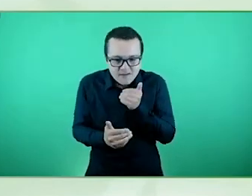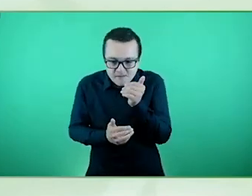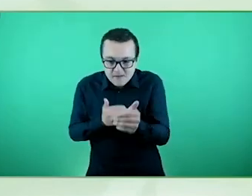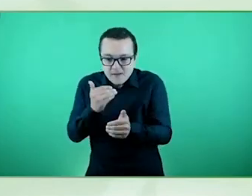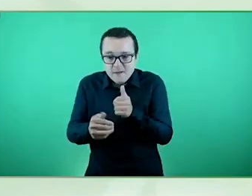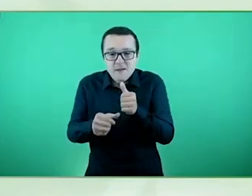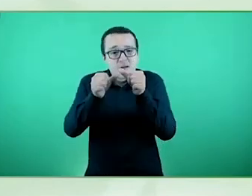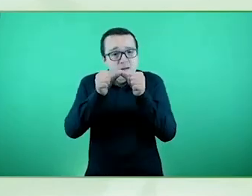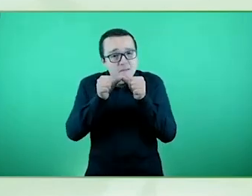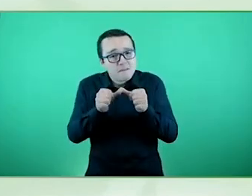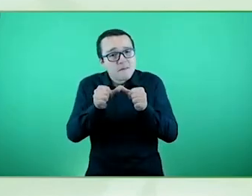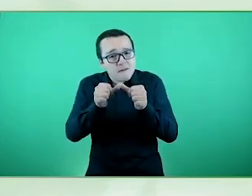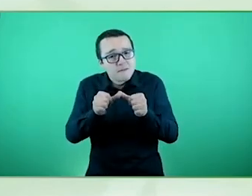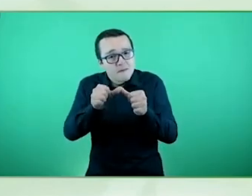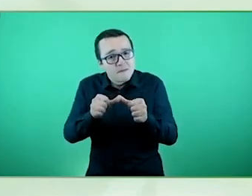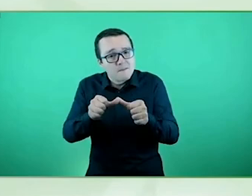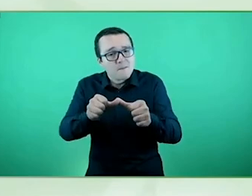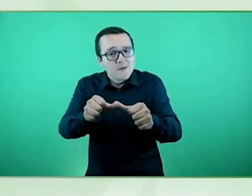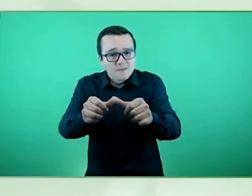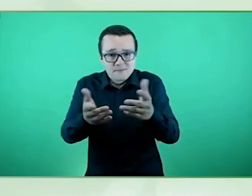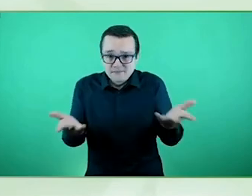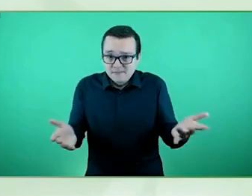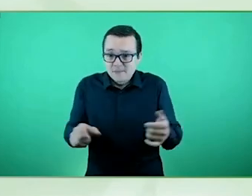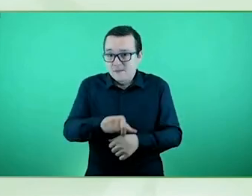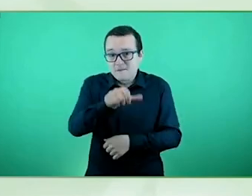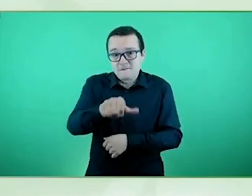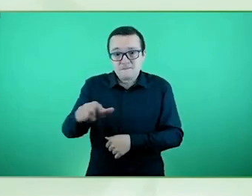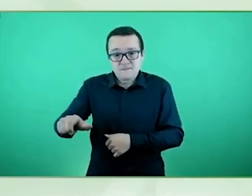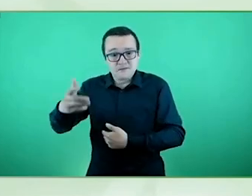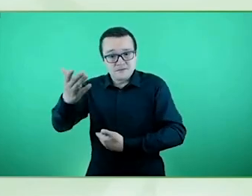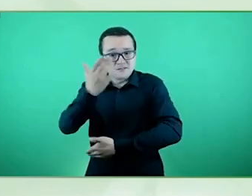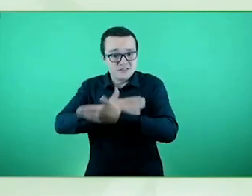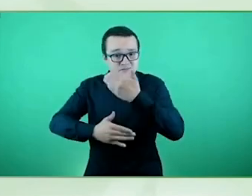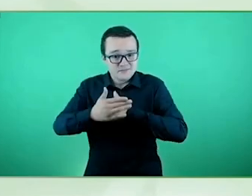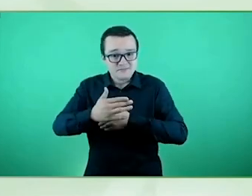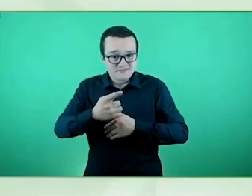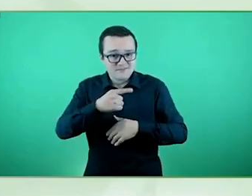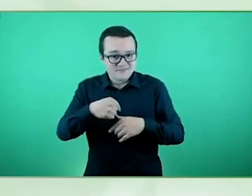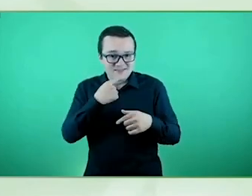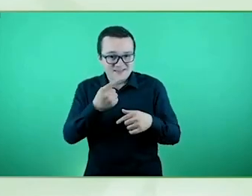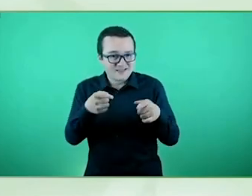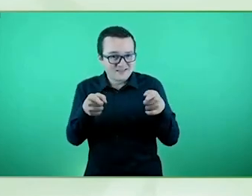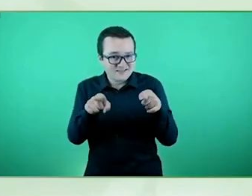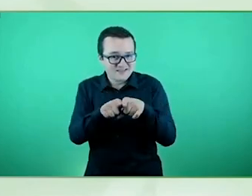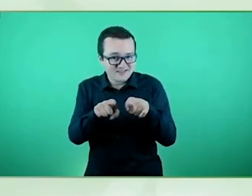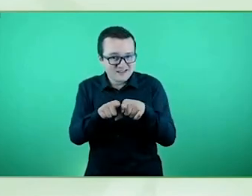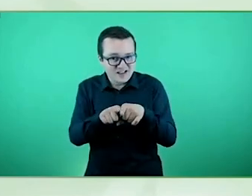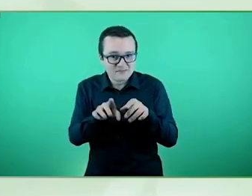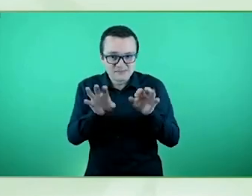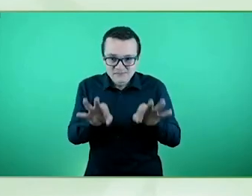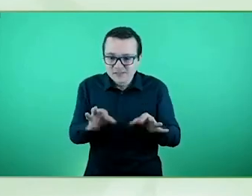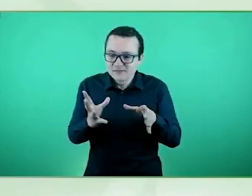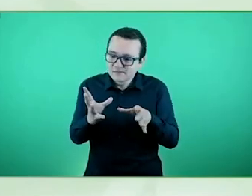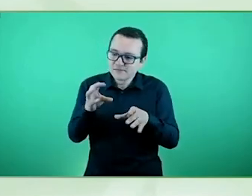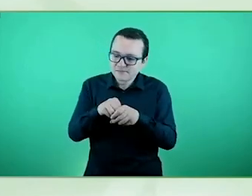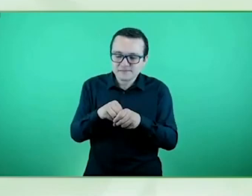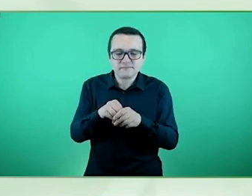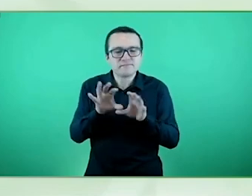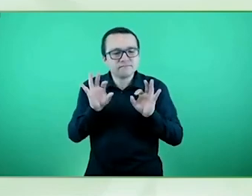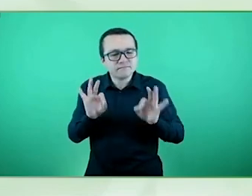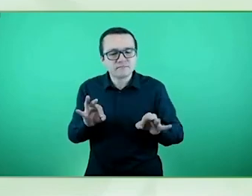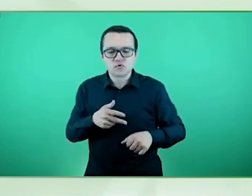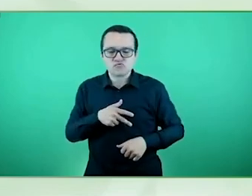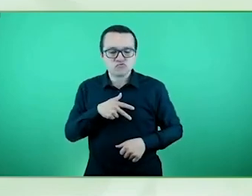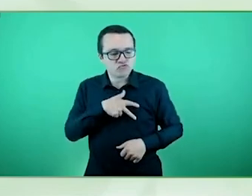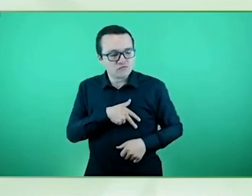persons with disabilities do not have the same abilities to be part of society and we have to change is